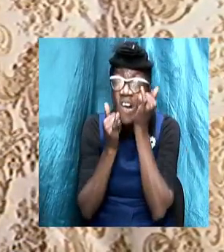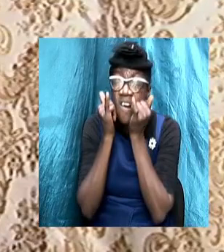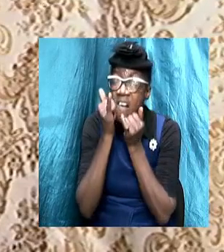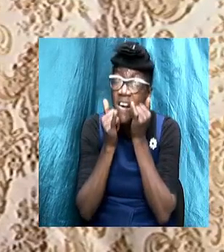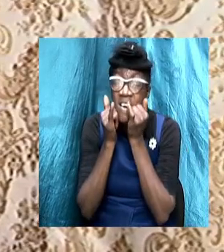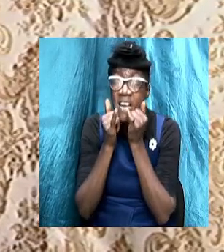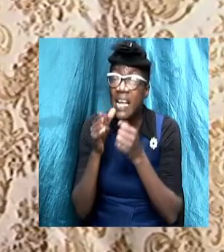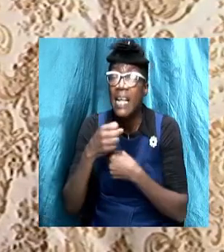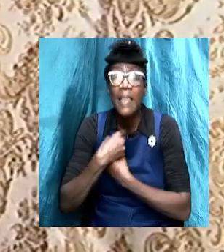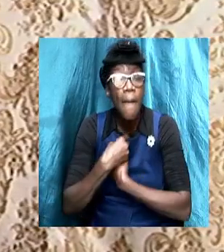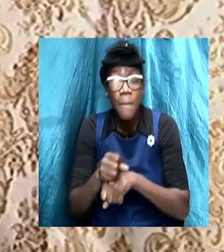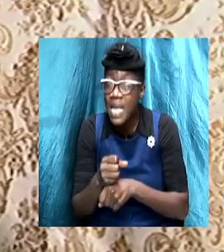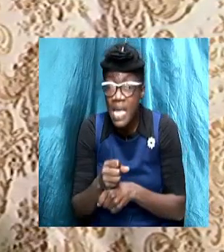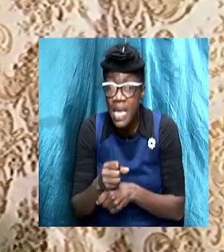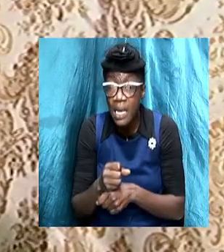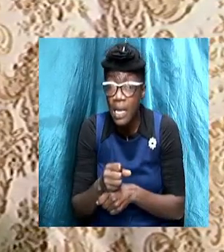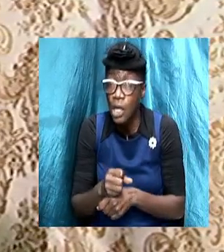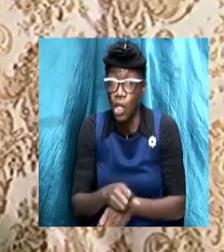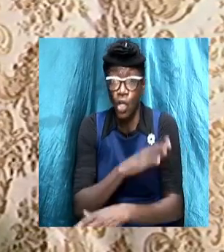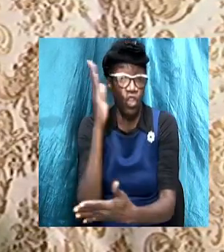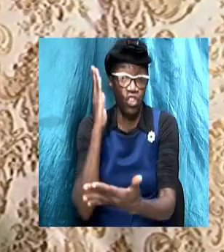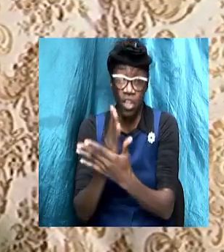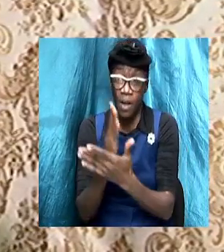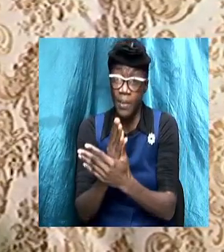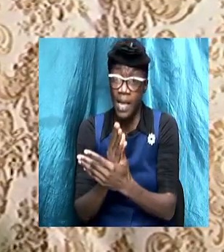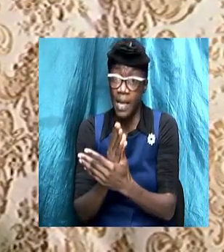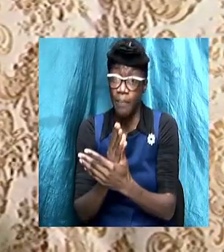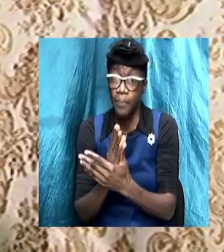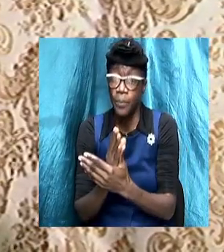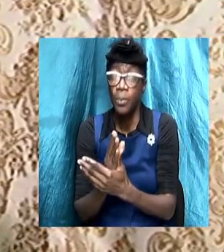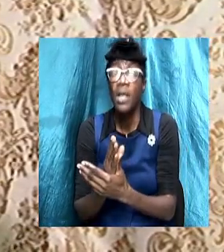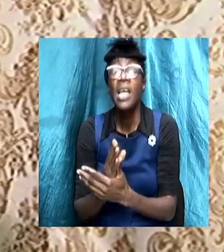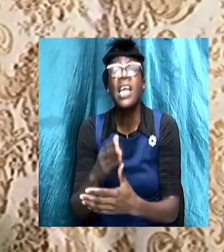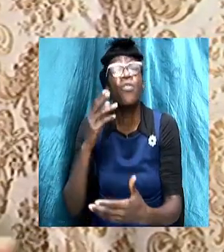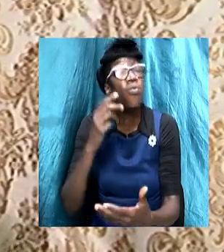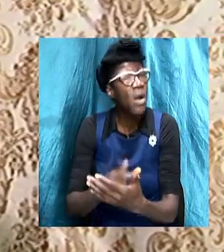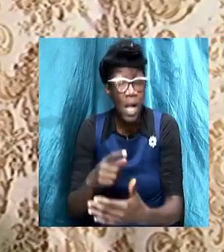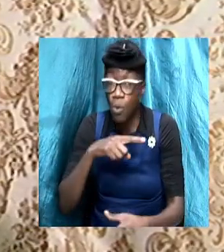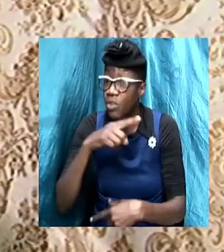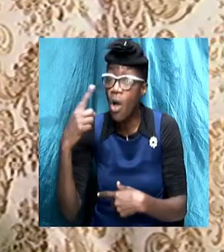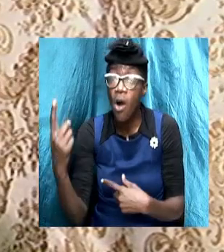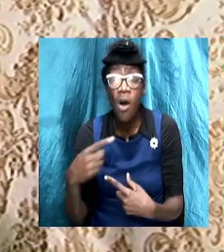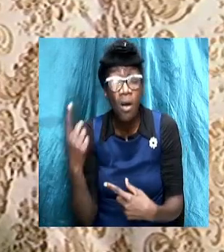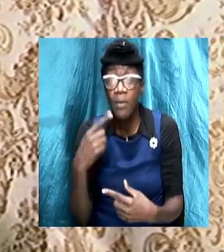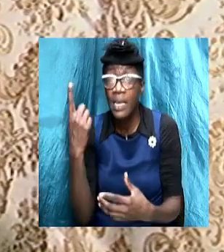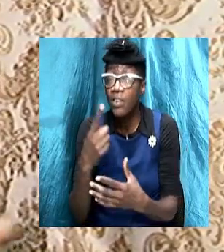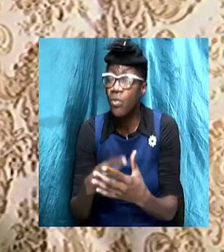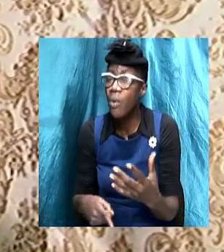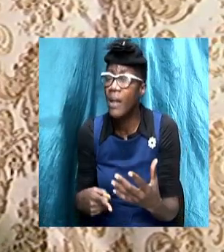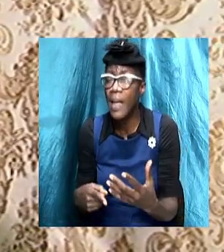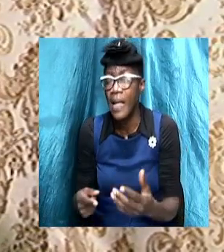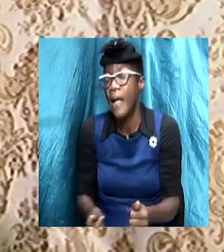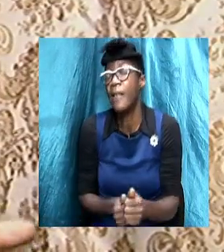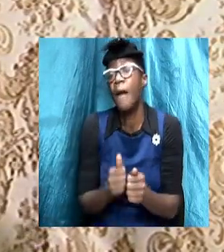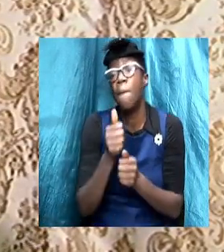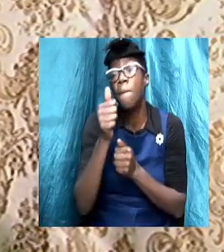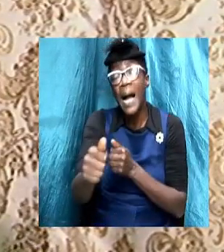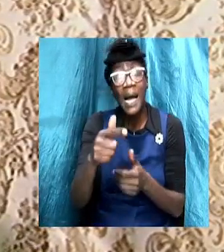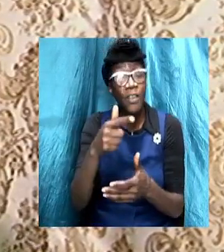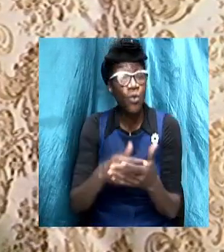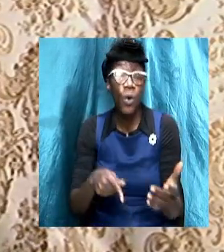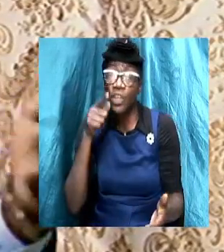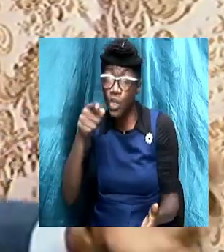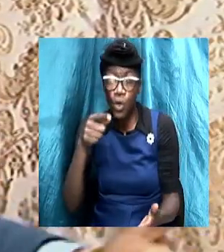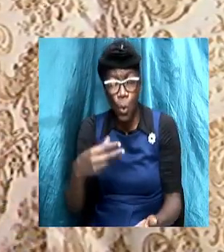them at all costs. So here we see that it was a custom in the Old Testament for them to pass on what they have